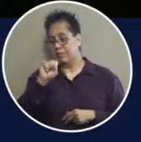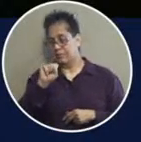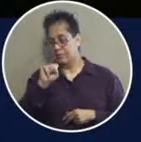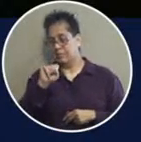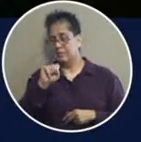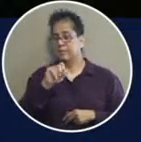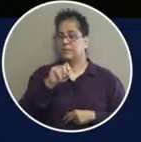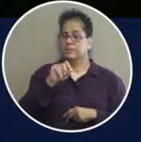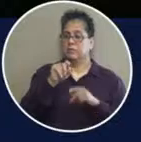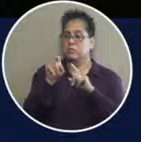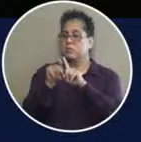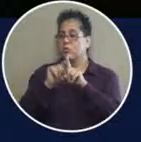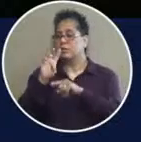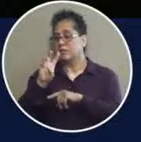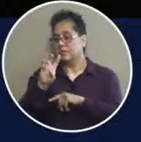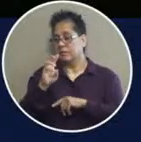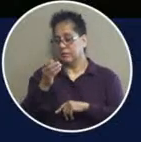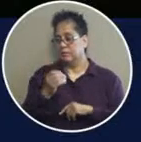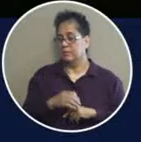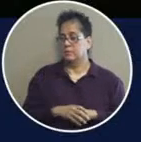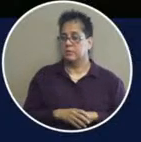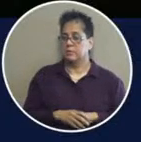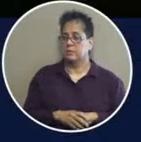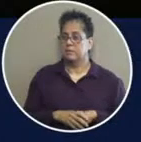Ms. Rivas, star 6, please.